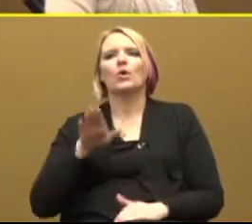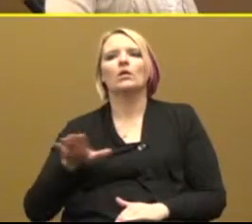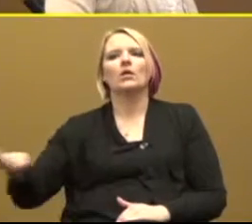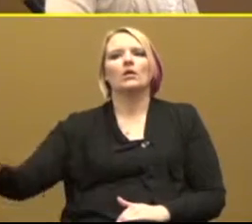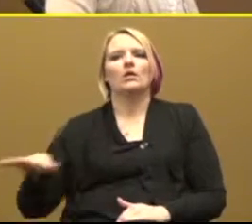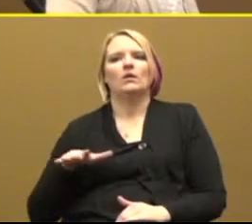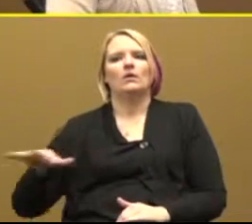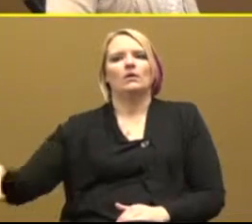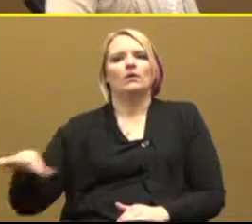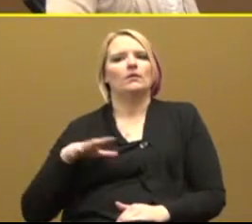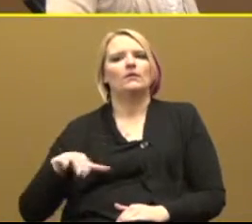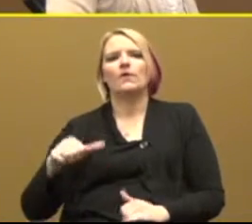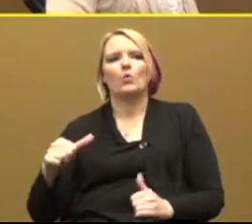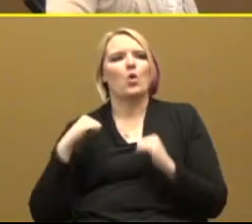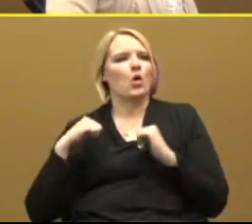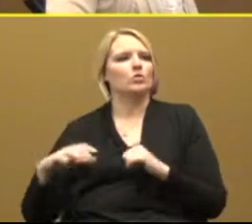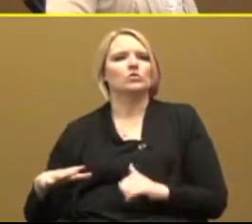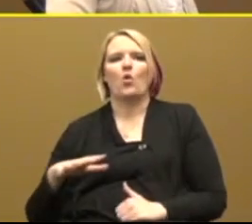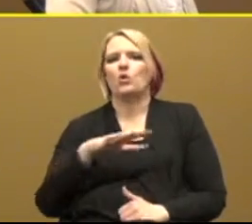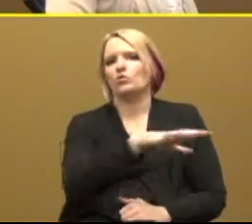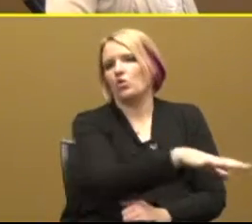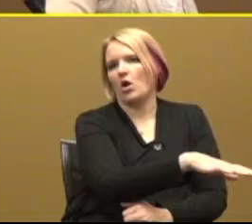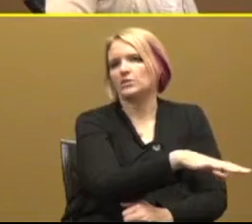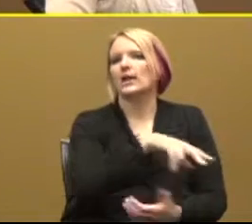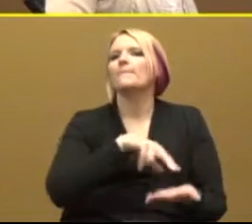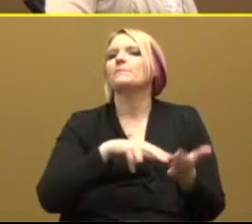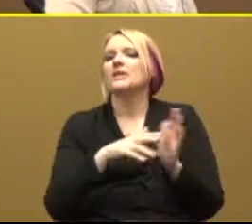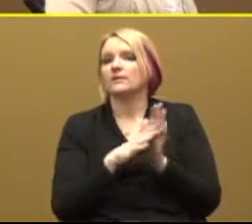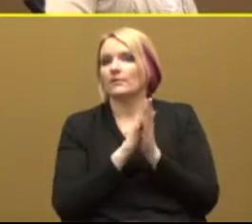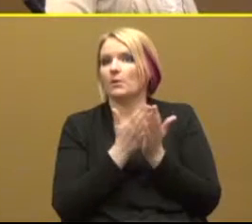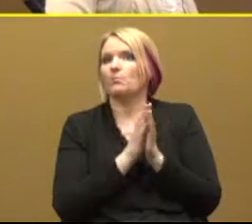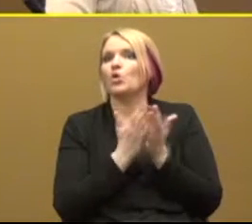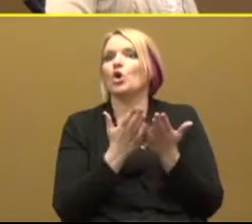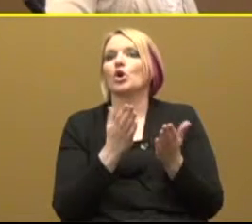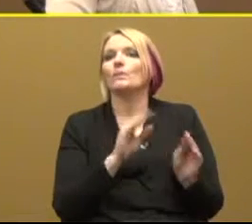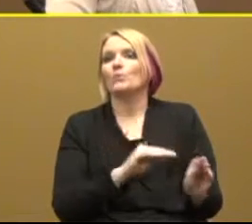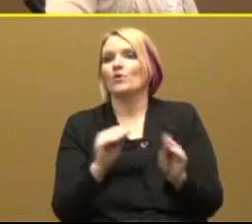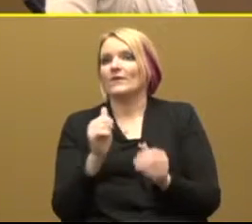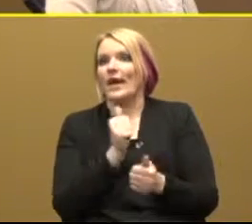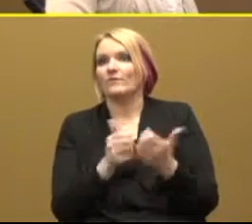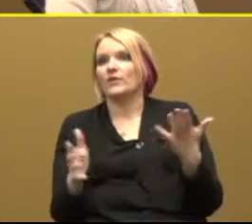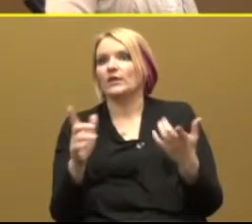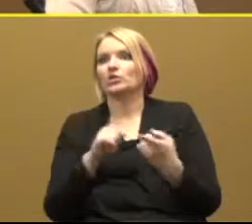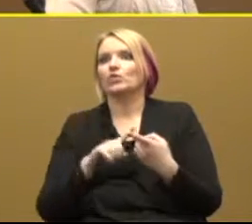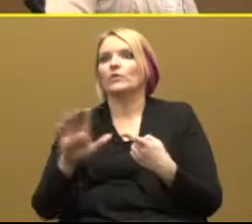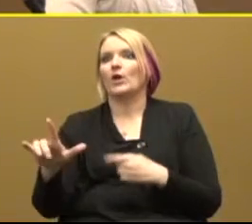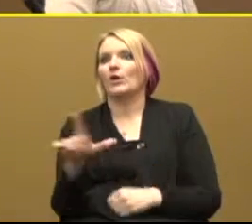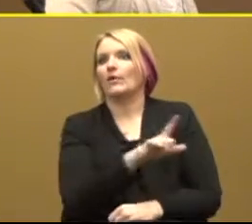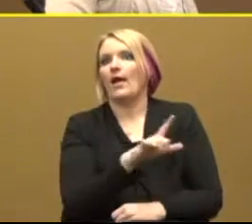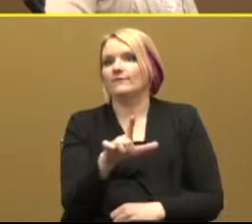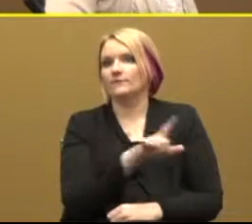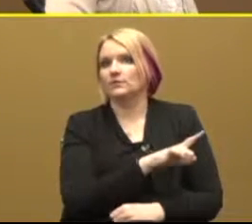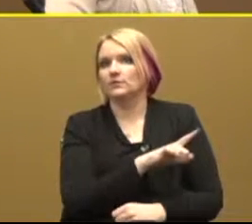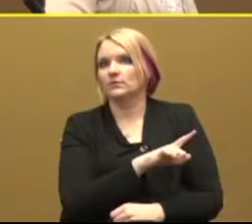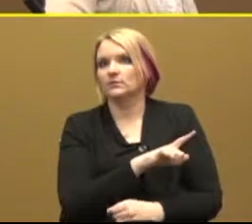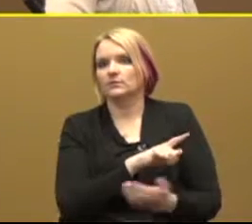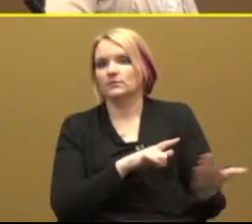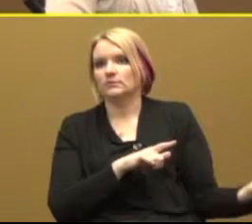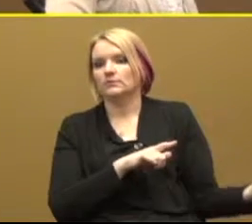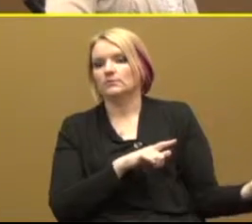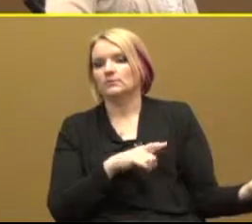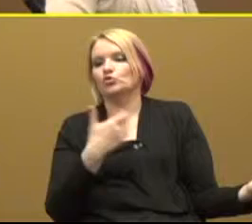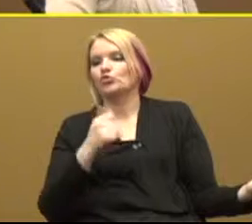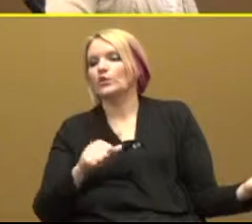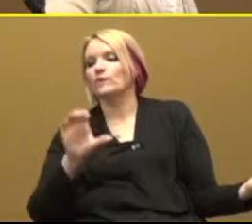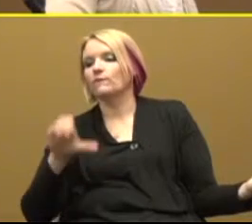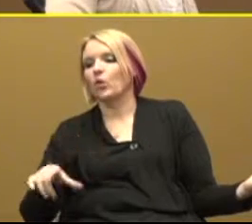Okay. So, move the book, move everything over to the child's left-hand side to try to